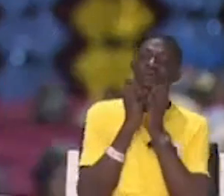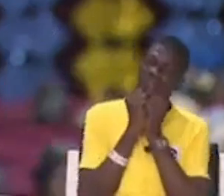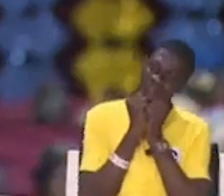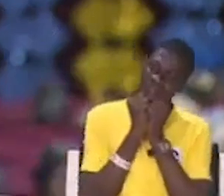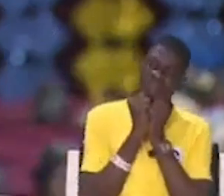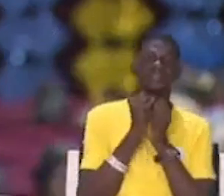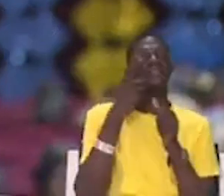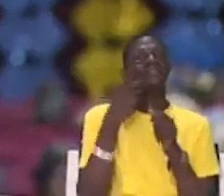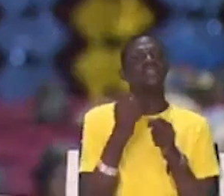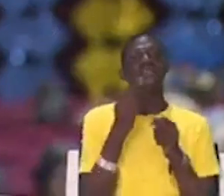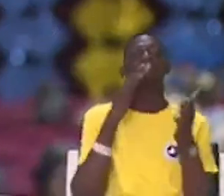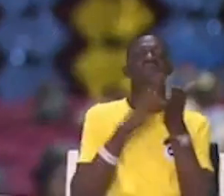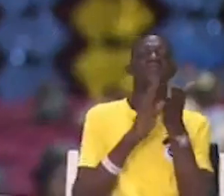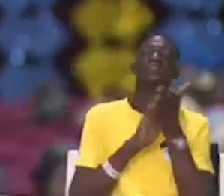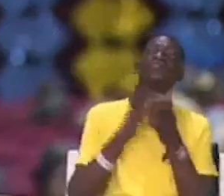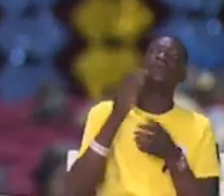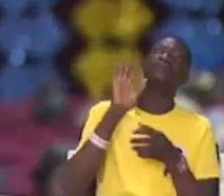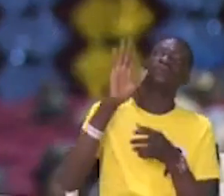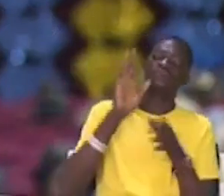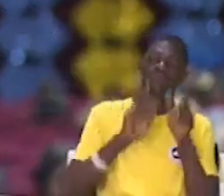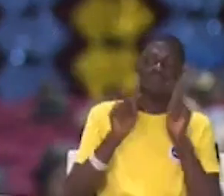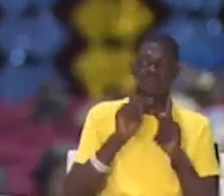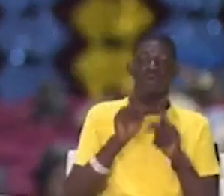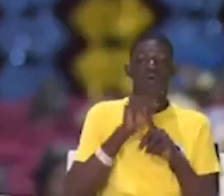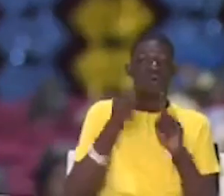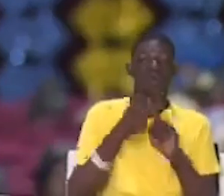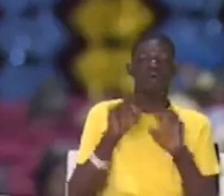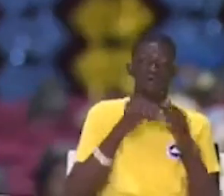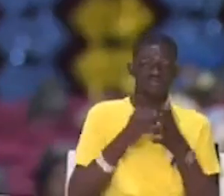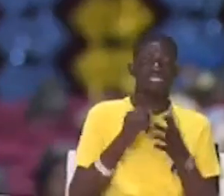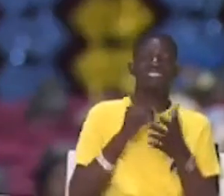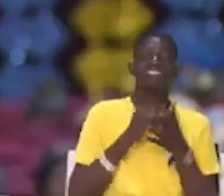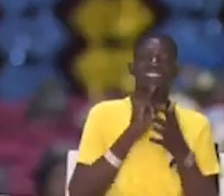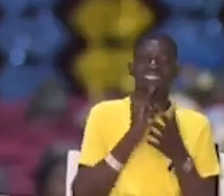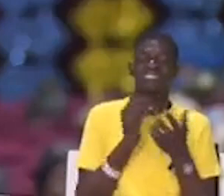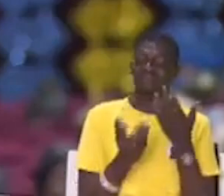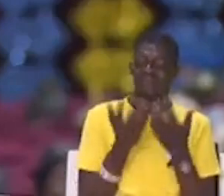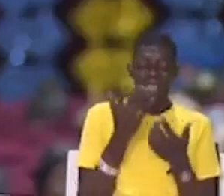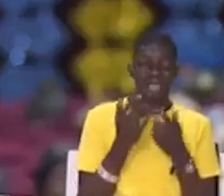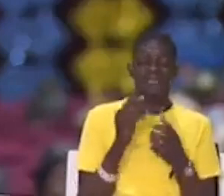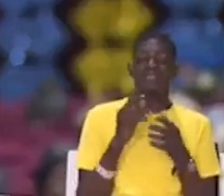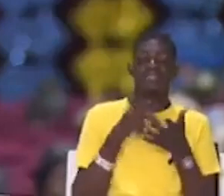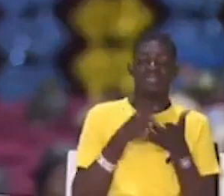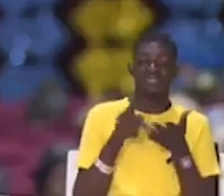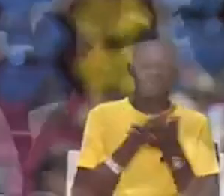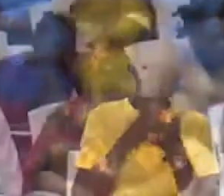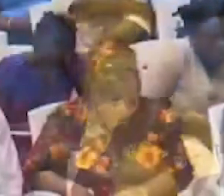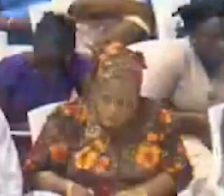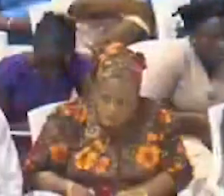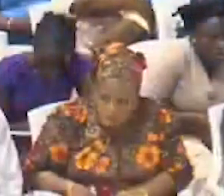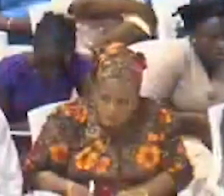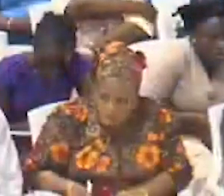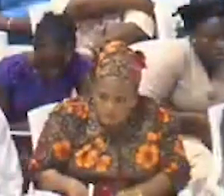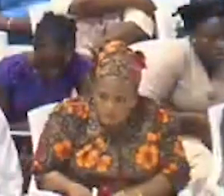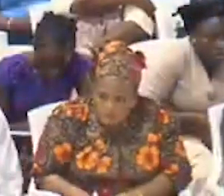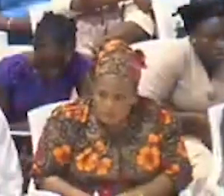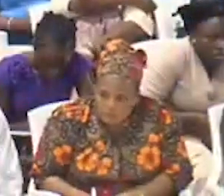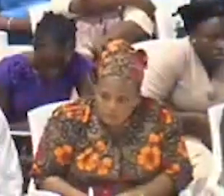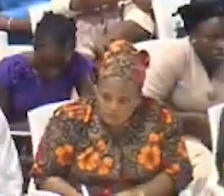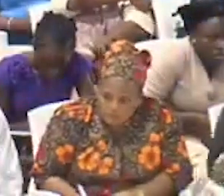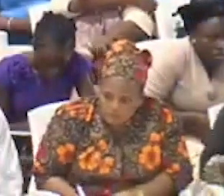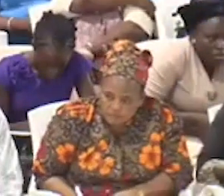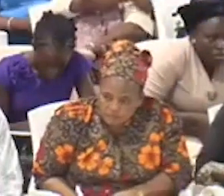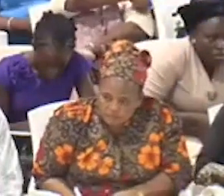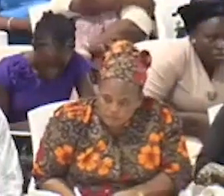people. Wherever God is, there is fire, there is power, there is purity, there is holiness, there is grace, there is